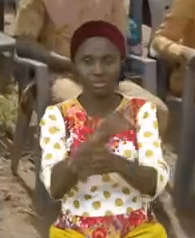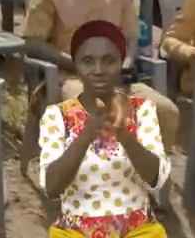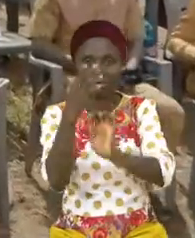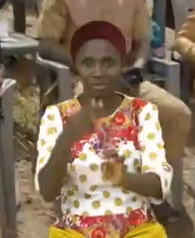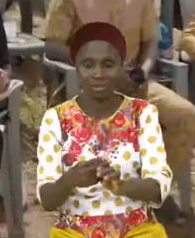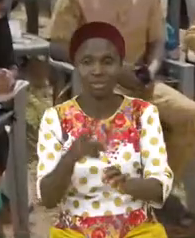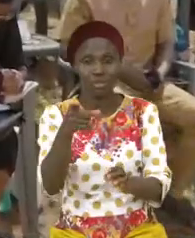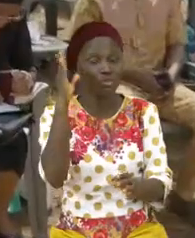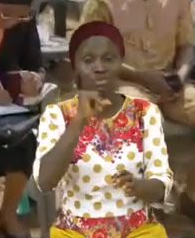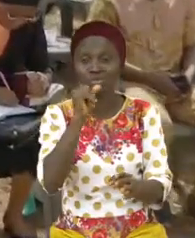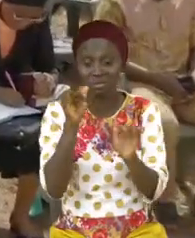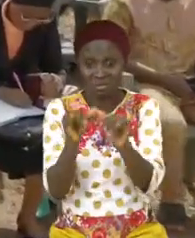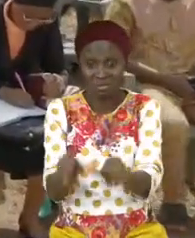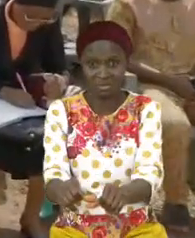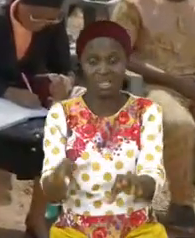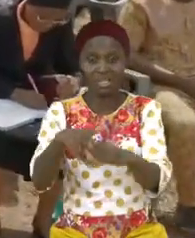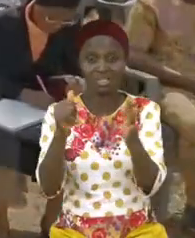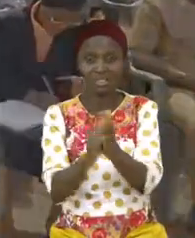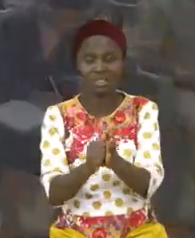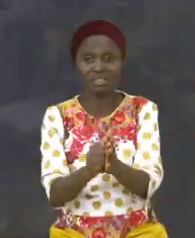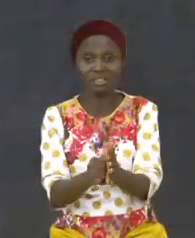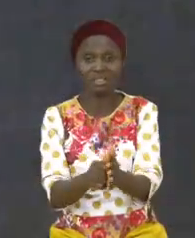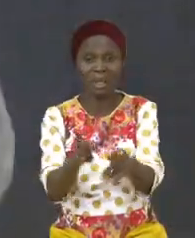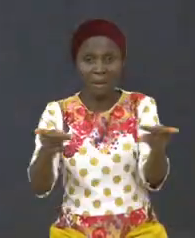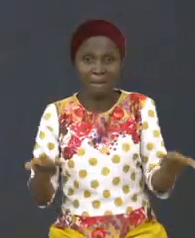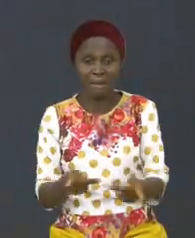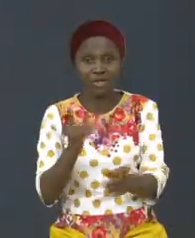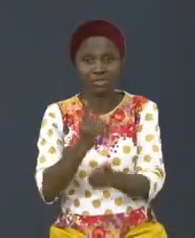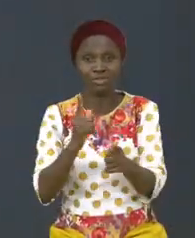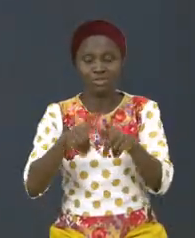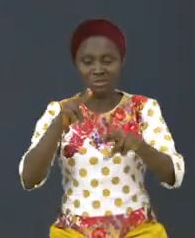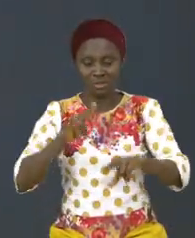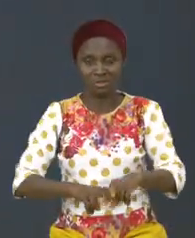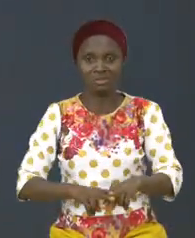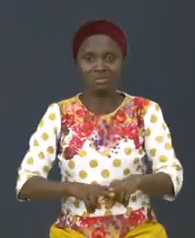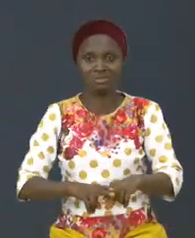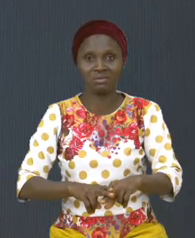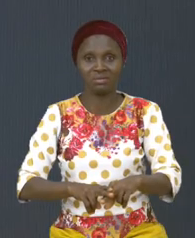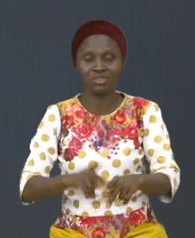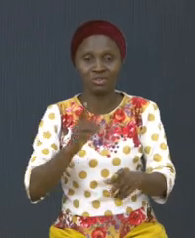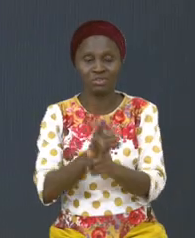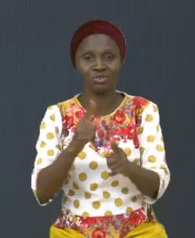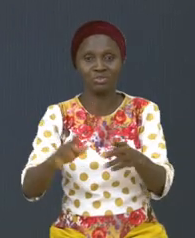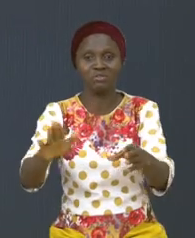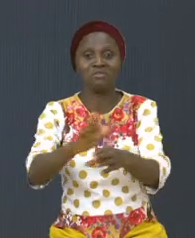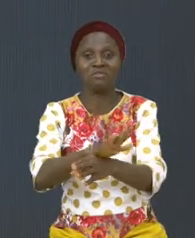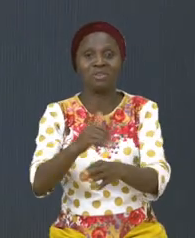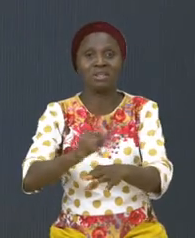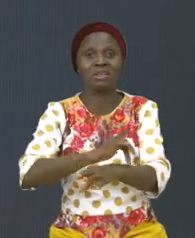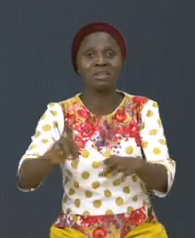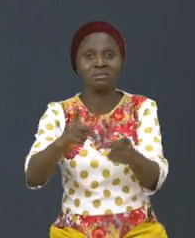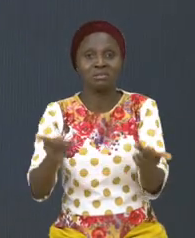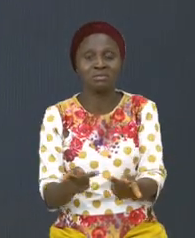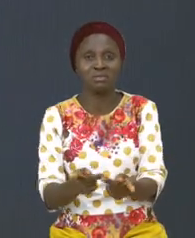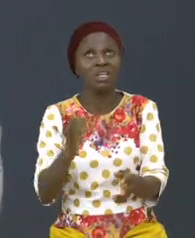that place just to feel, just to sit on the chair and just to feel vacancy. It will give you the